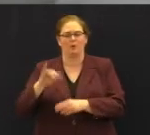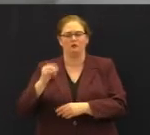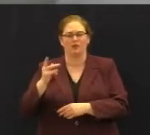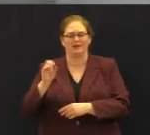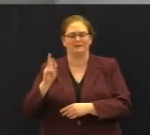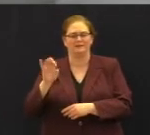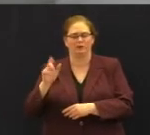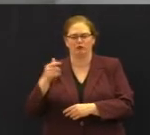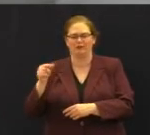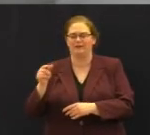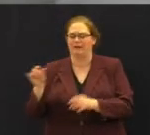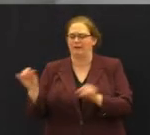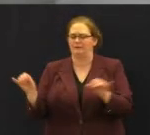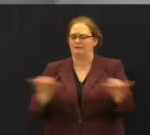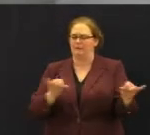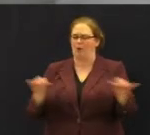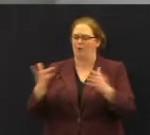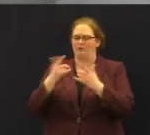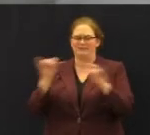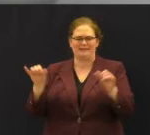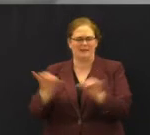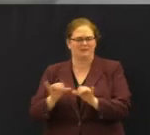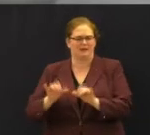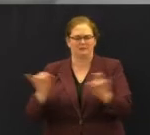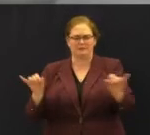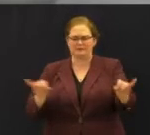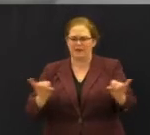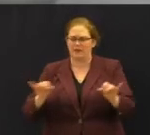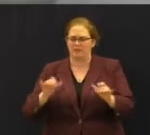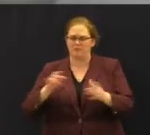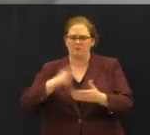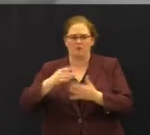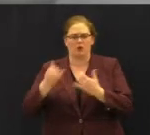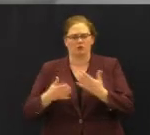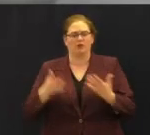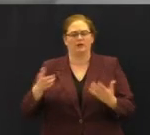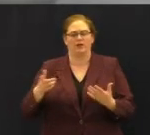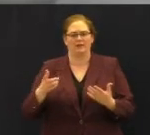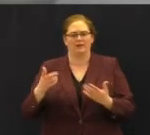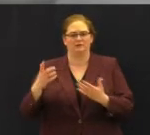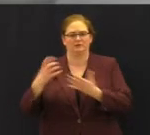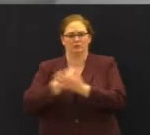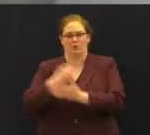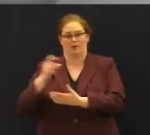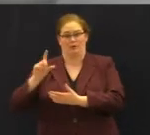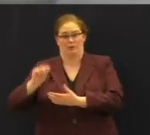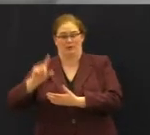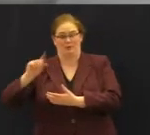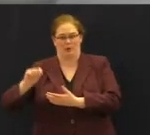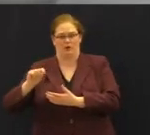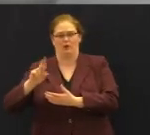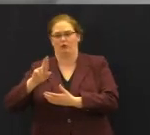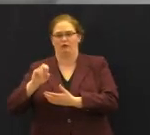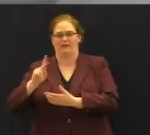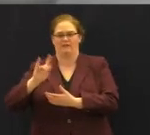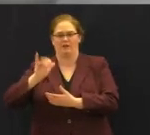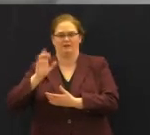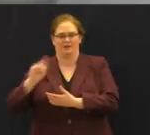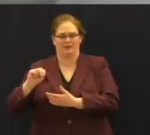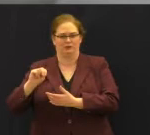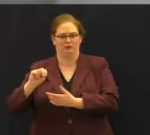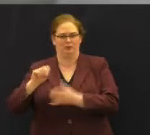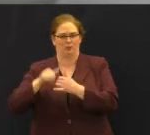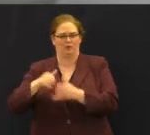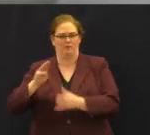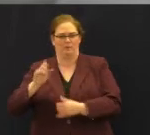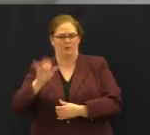an identical project, almost the same size, and they just won a 2020 Revitalization Award from Montgomery County for that,